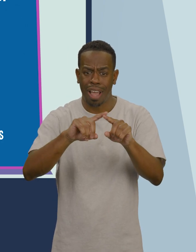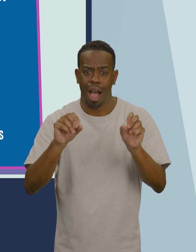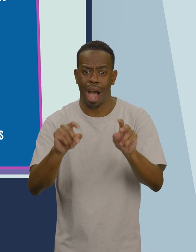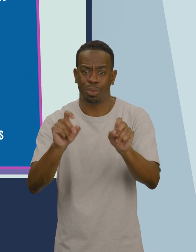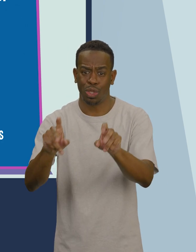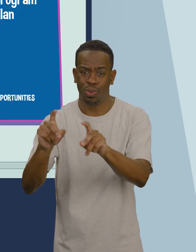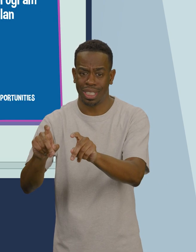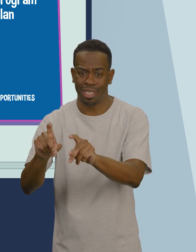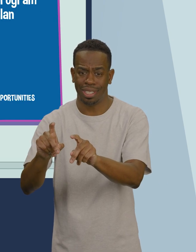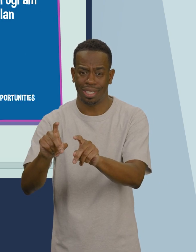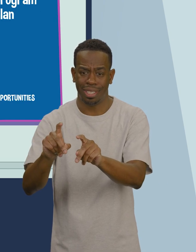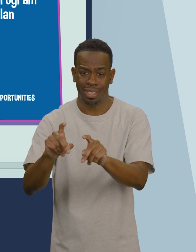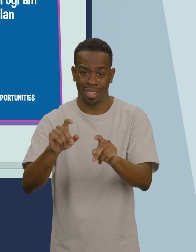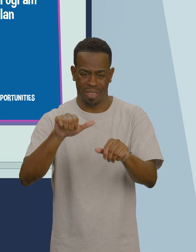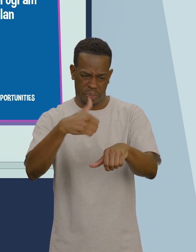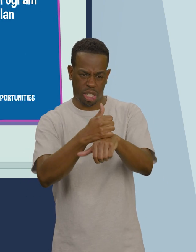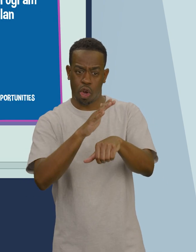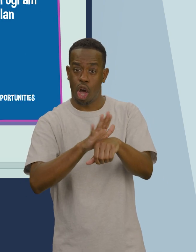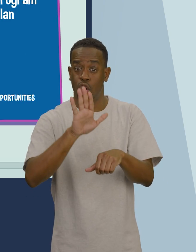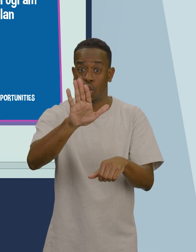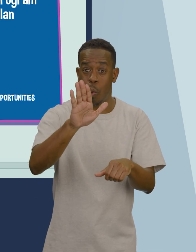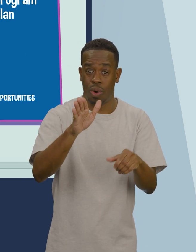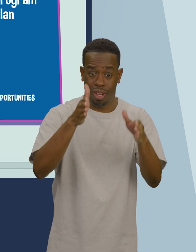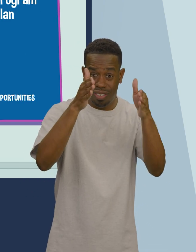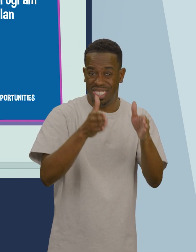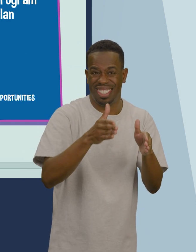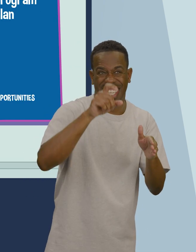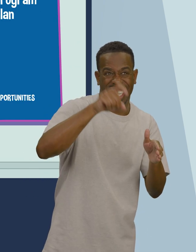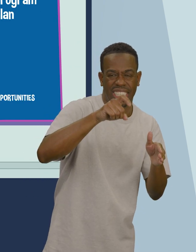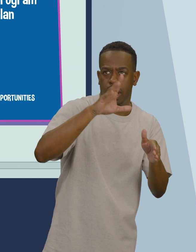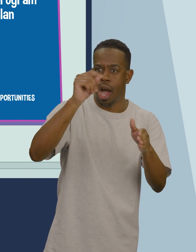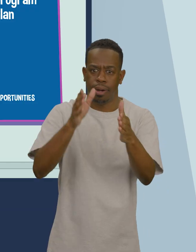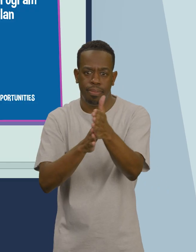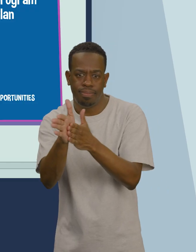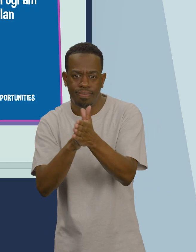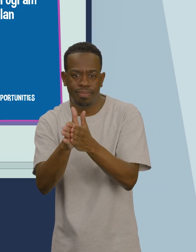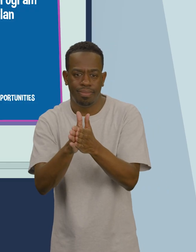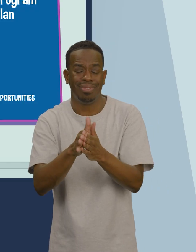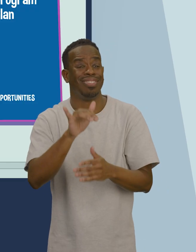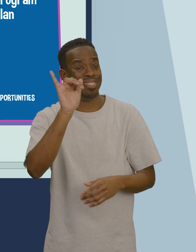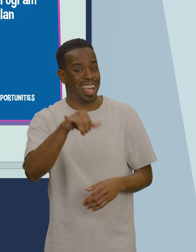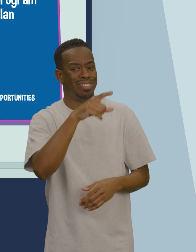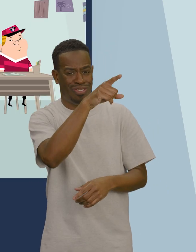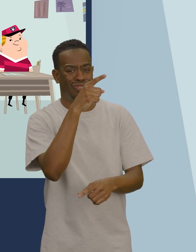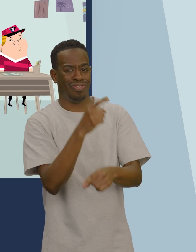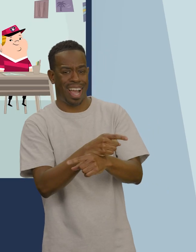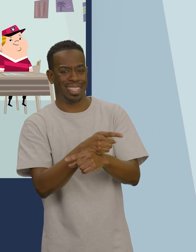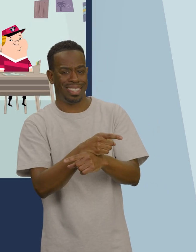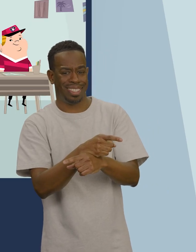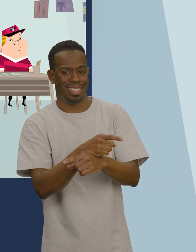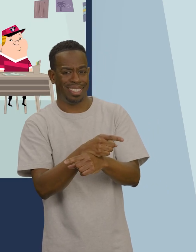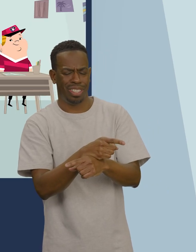community-based social opportunities, all based on the individual's own needs and passions. That one he got right.